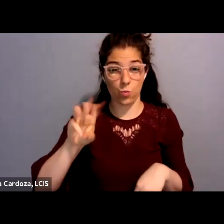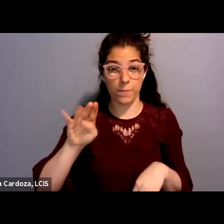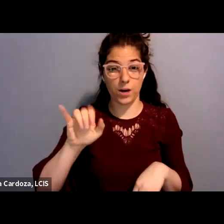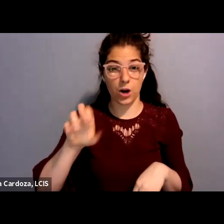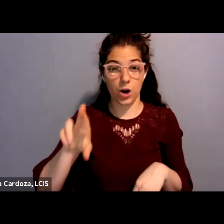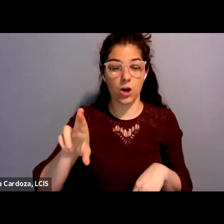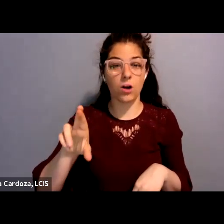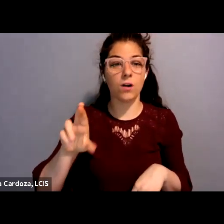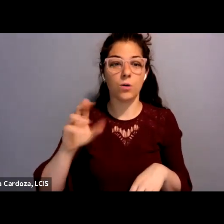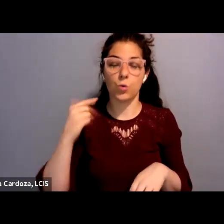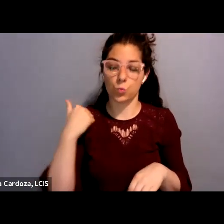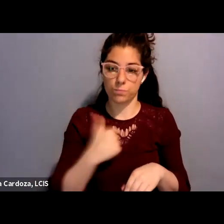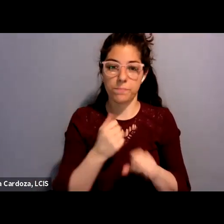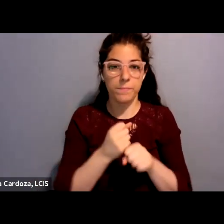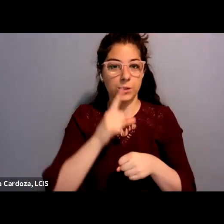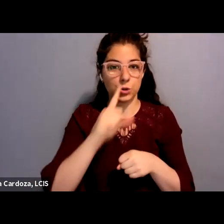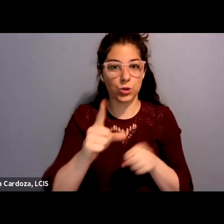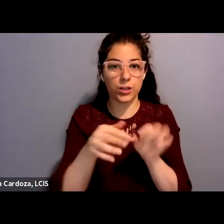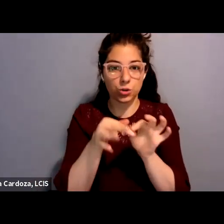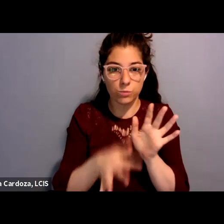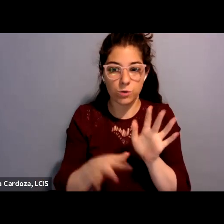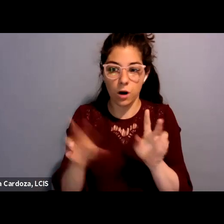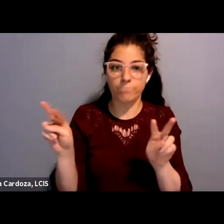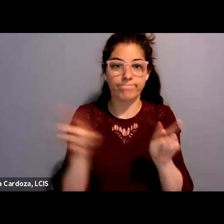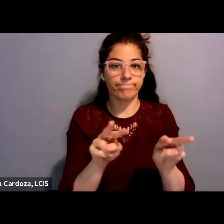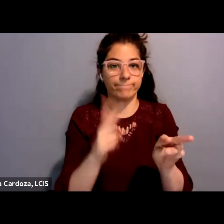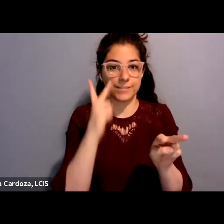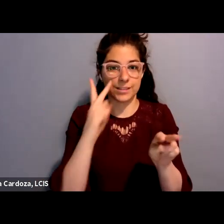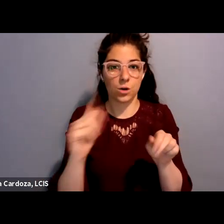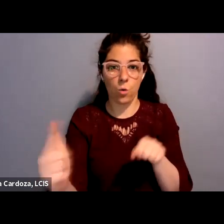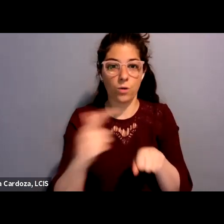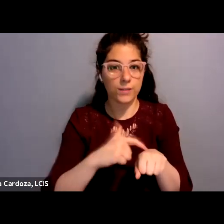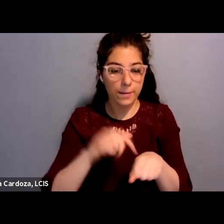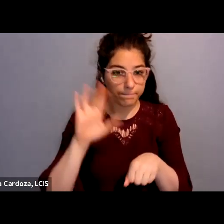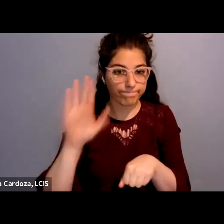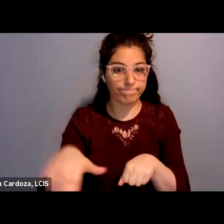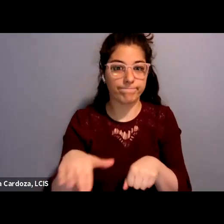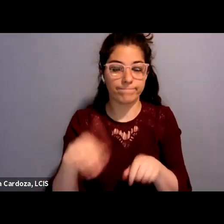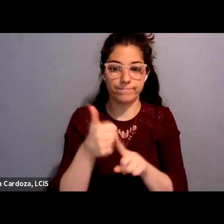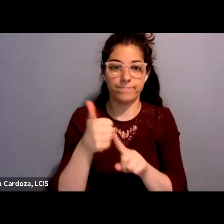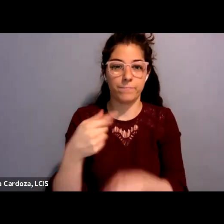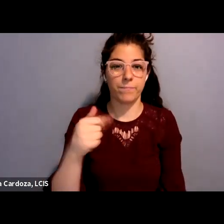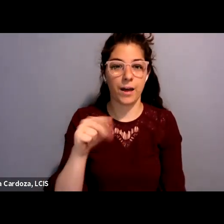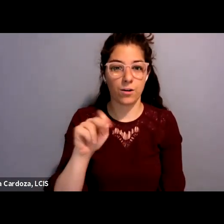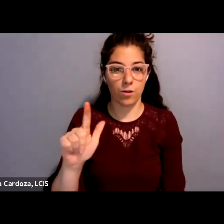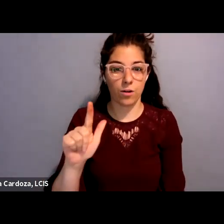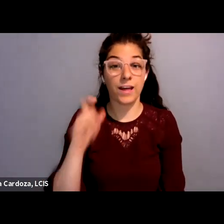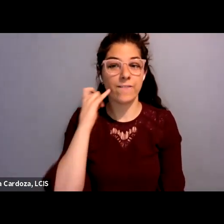the necessary steps to ensure that interpreter will be visible at all times as a panelist, part of the gallery